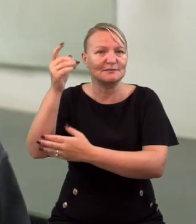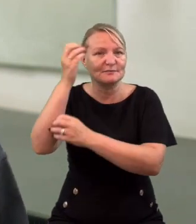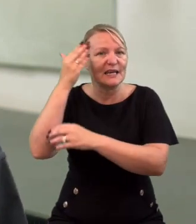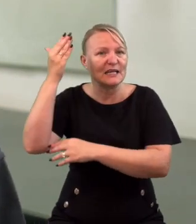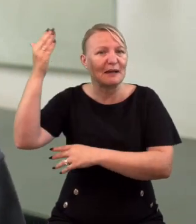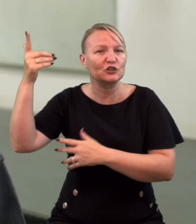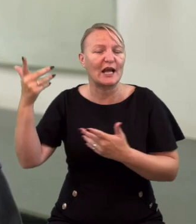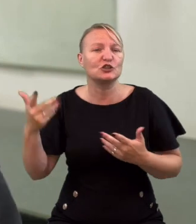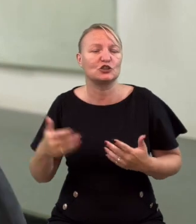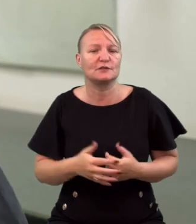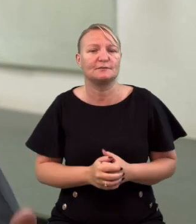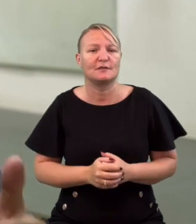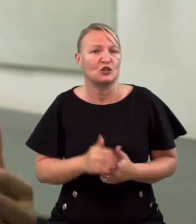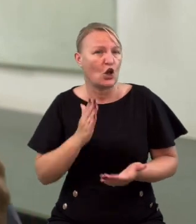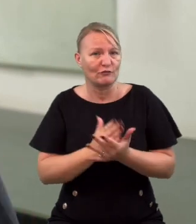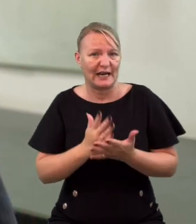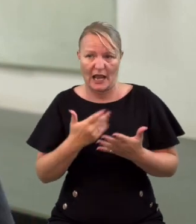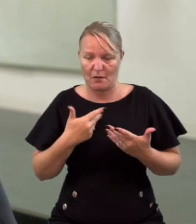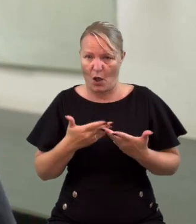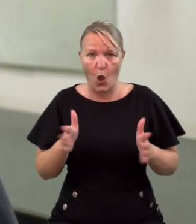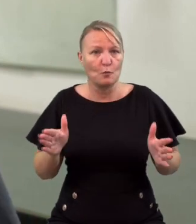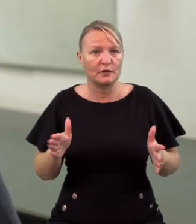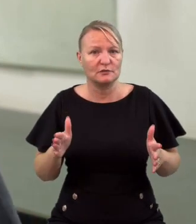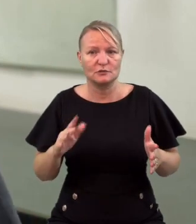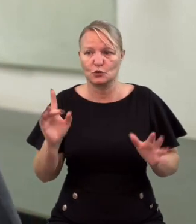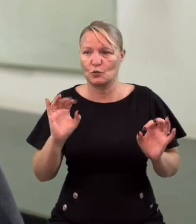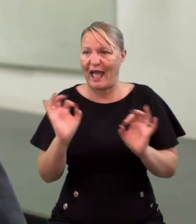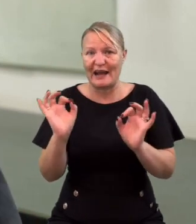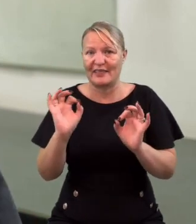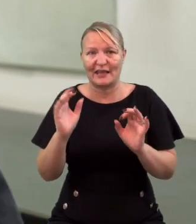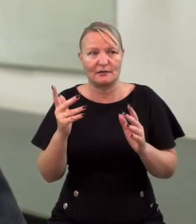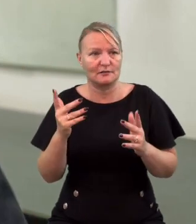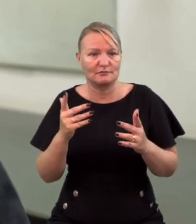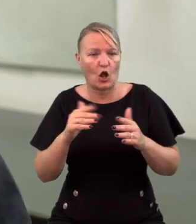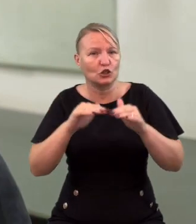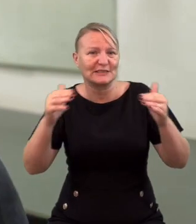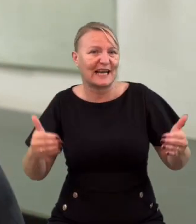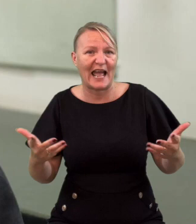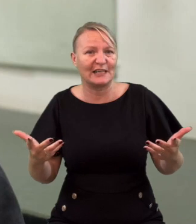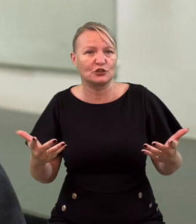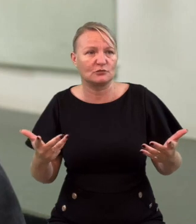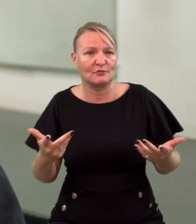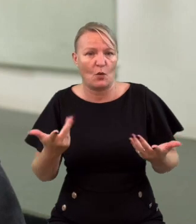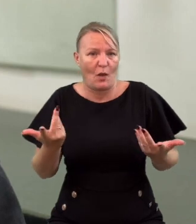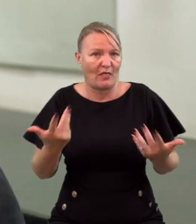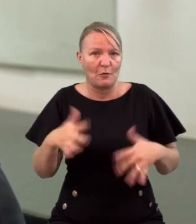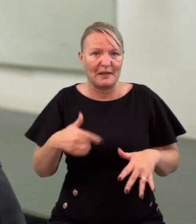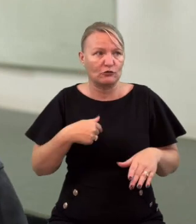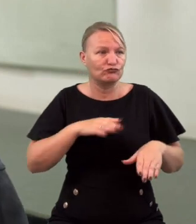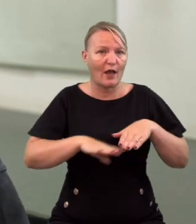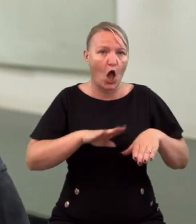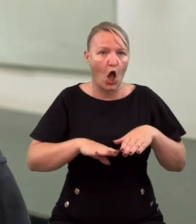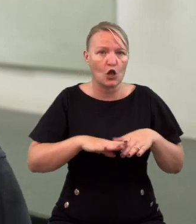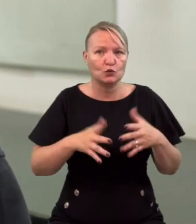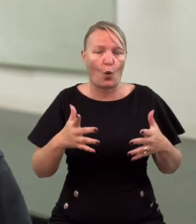in his imagination. So I feel like being very open to any suggestion that you get on stage, whether that's